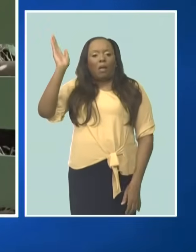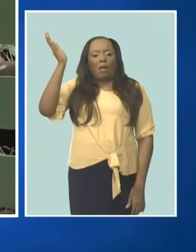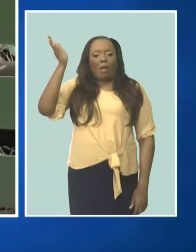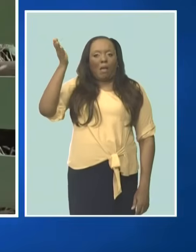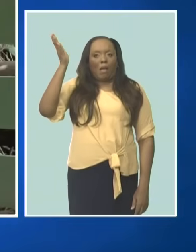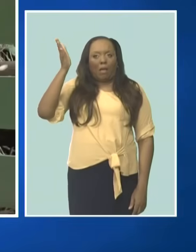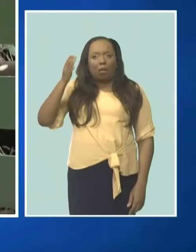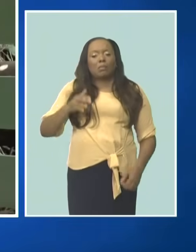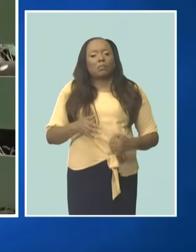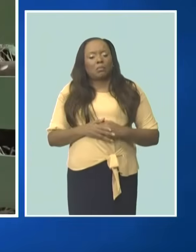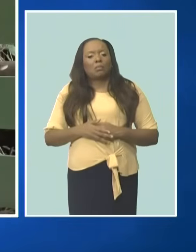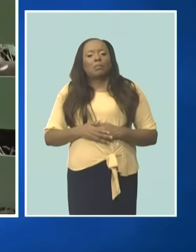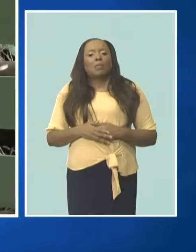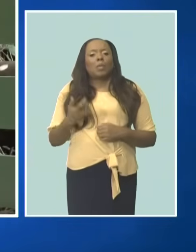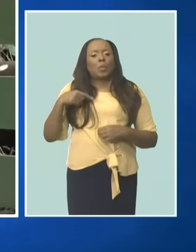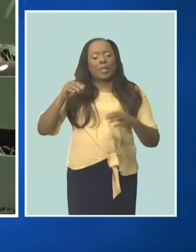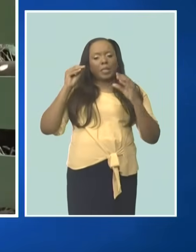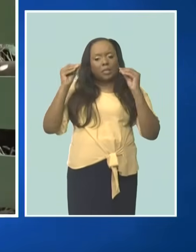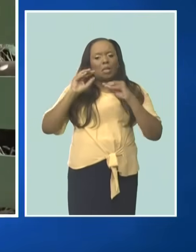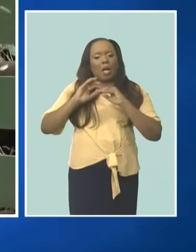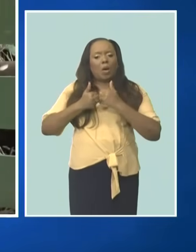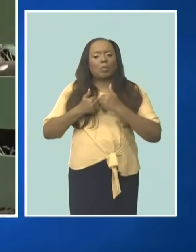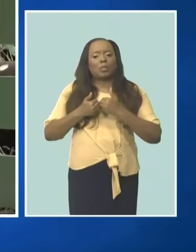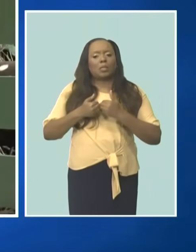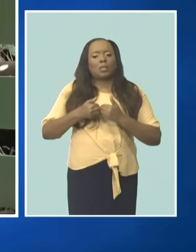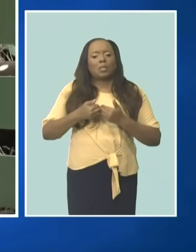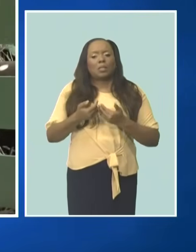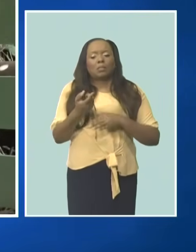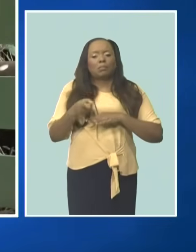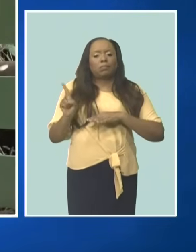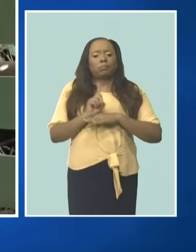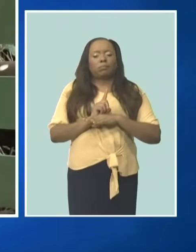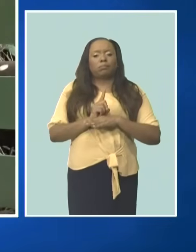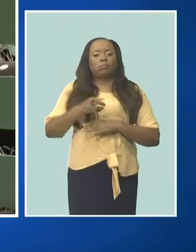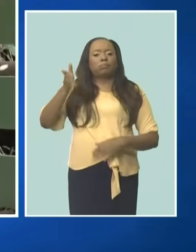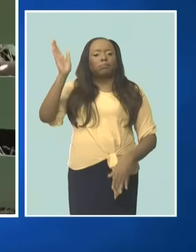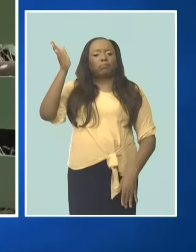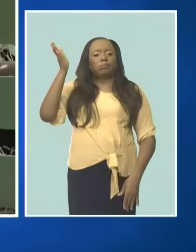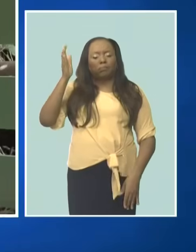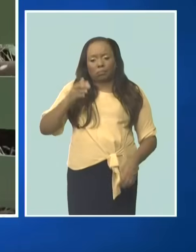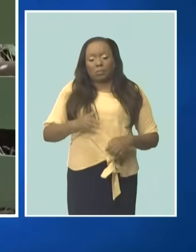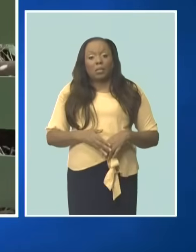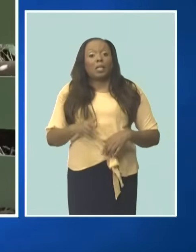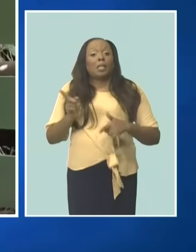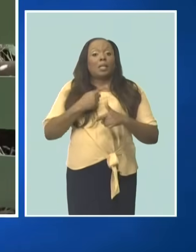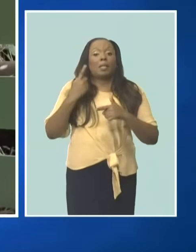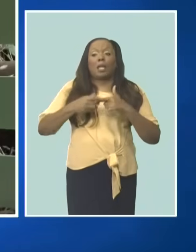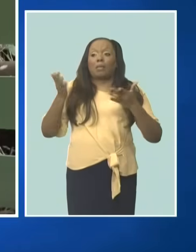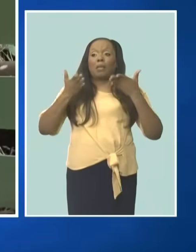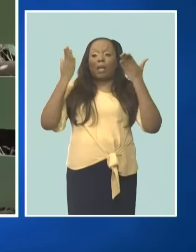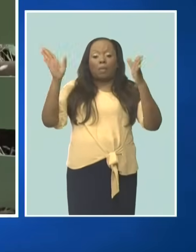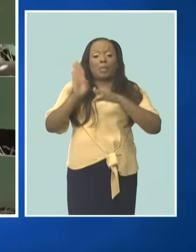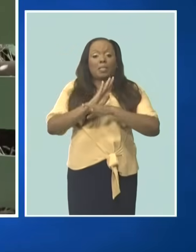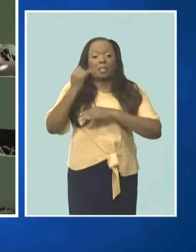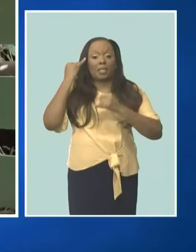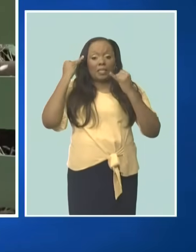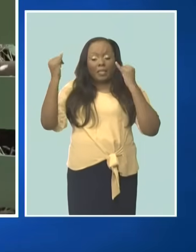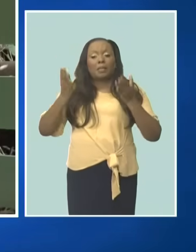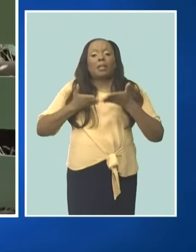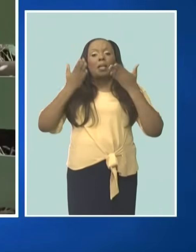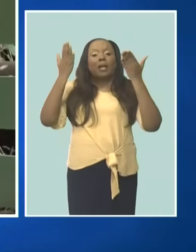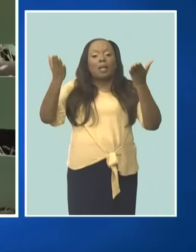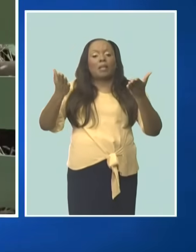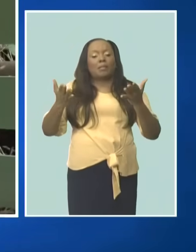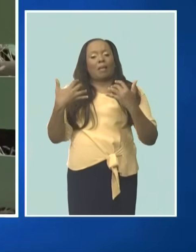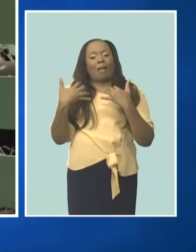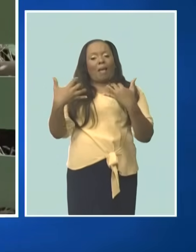public speaking. And then at our closing ceremony, they have an opportunity to present their business idea to their family as well as to the team